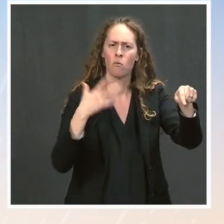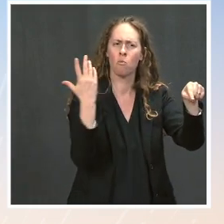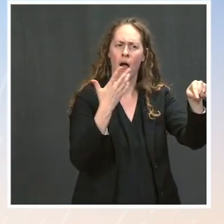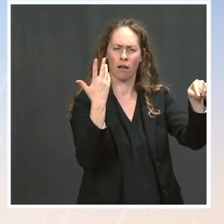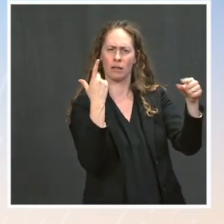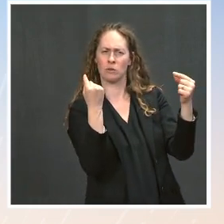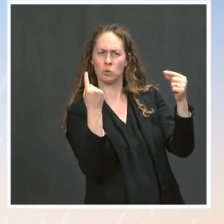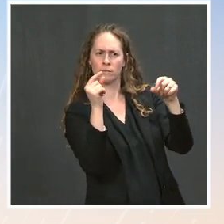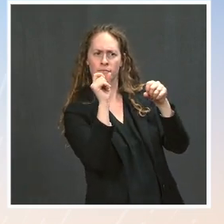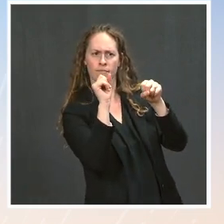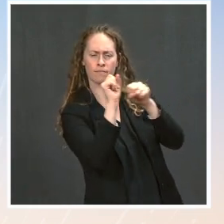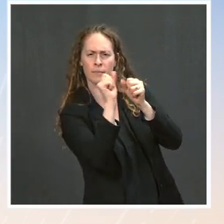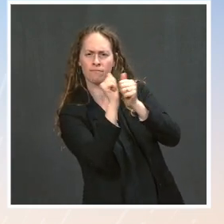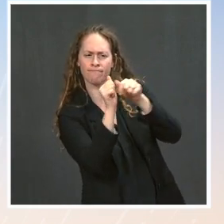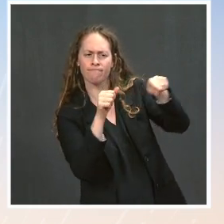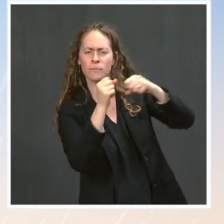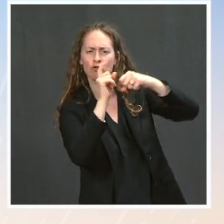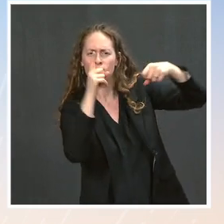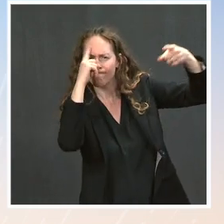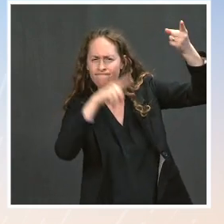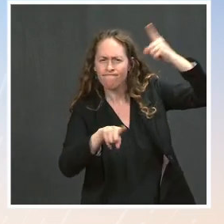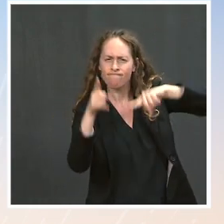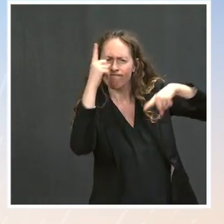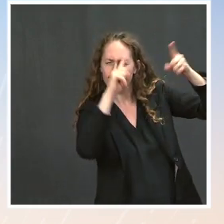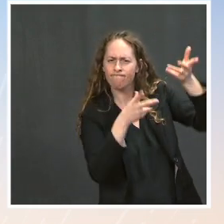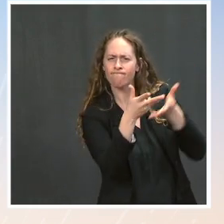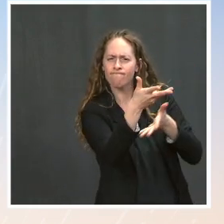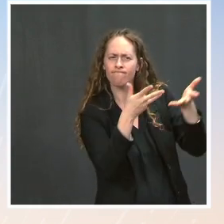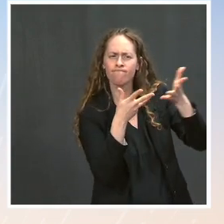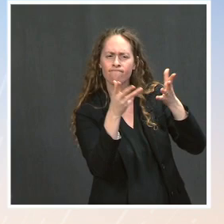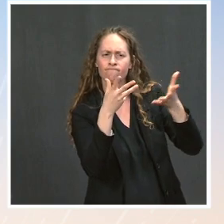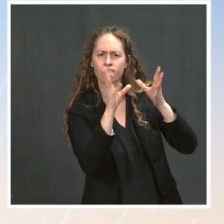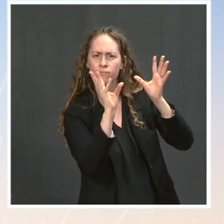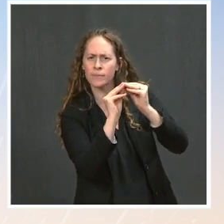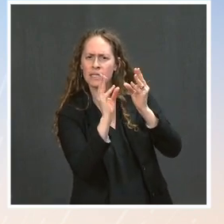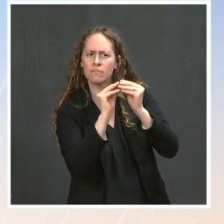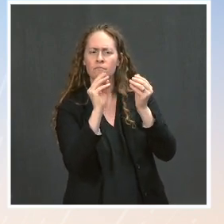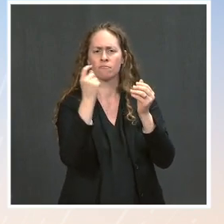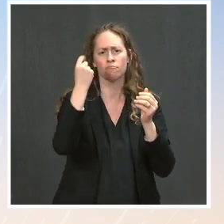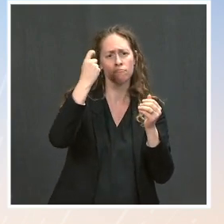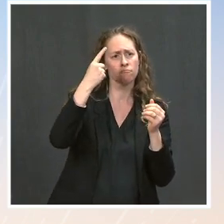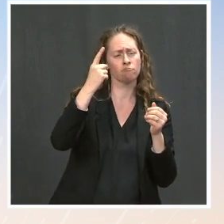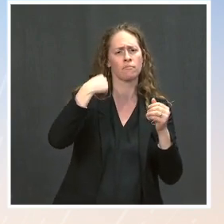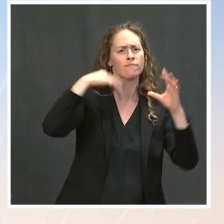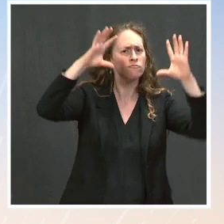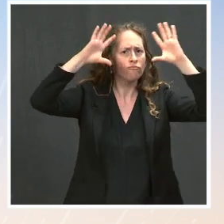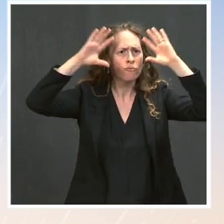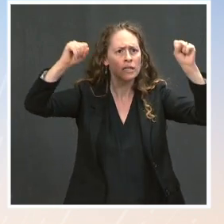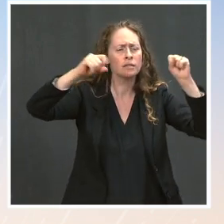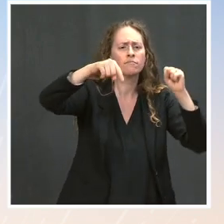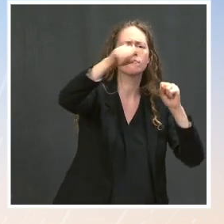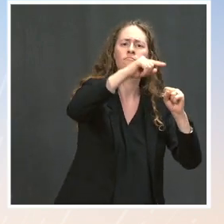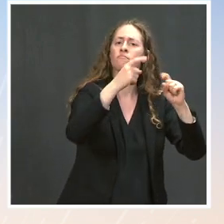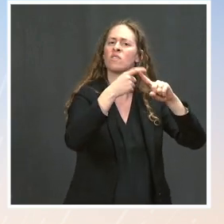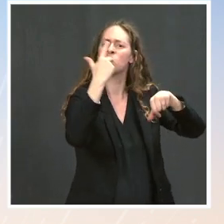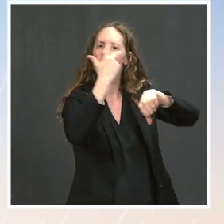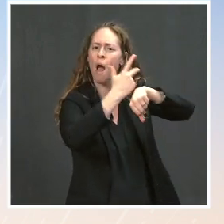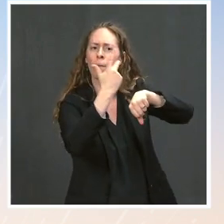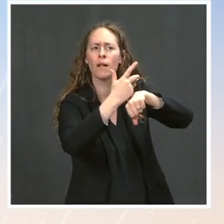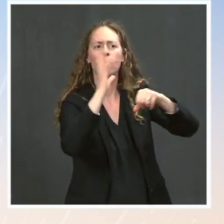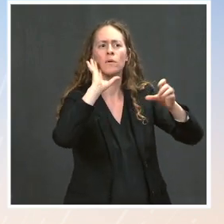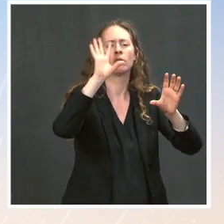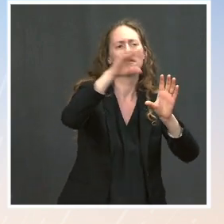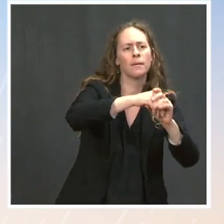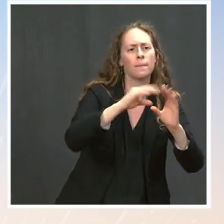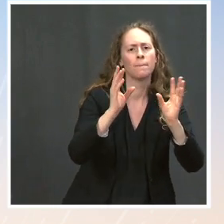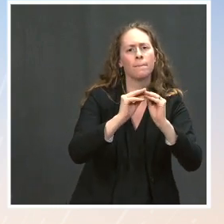level. She is going to have a bilateral meeting with the president of Guatemala this afternoon. She's going to speak with the president of Mexico next week. And